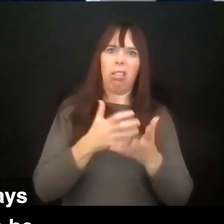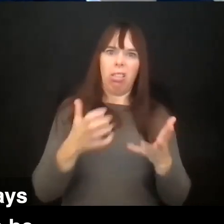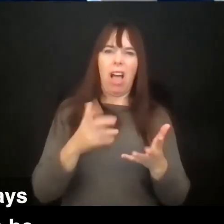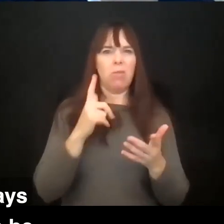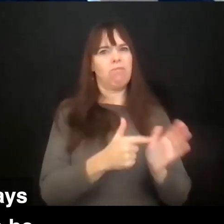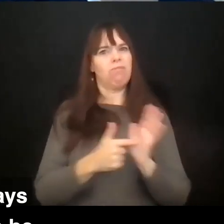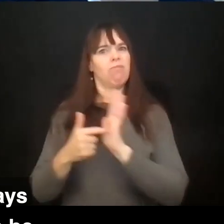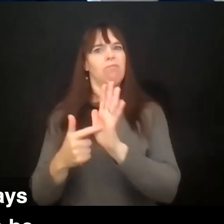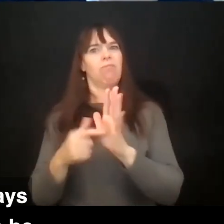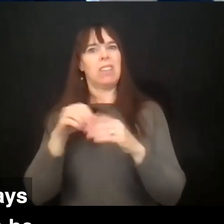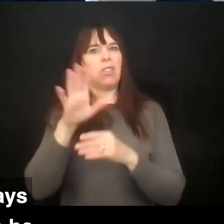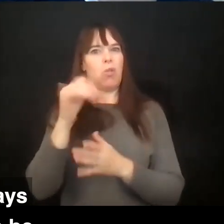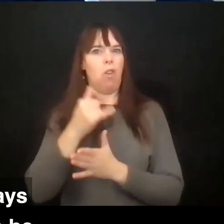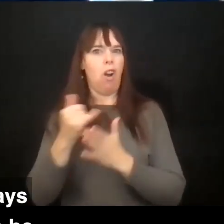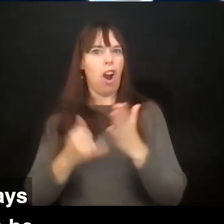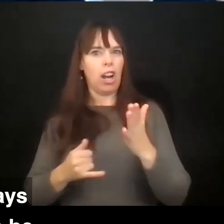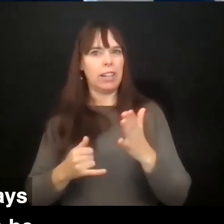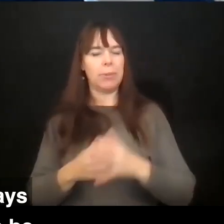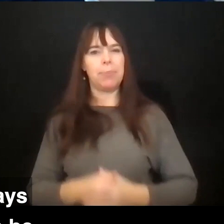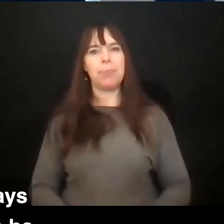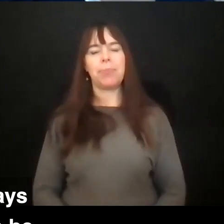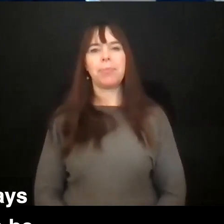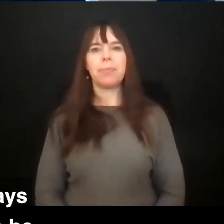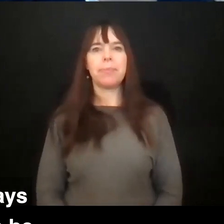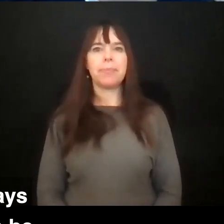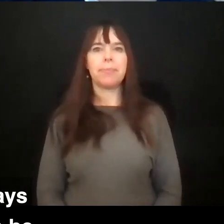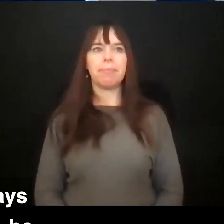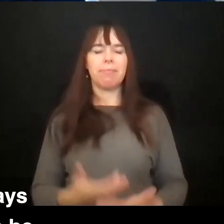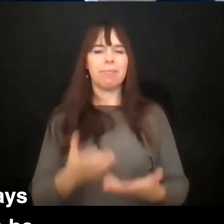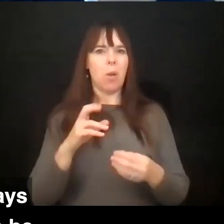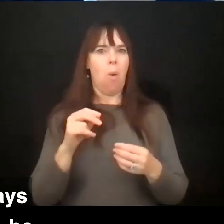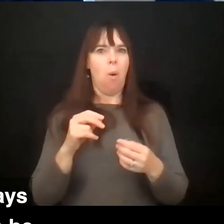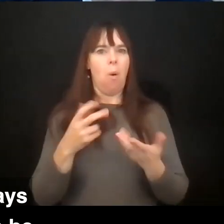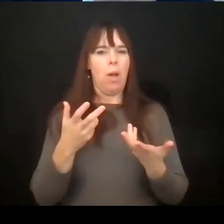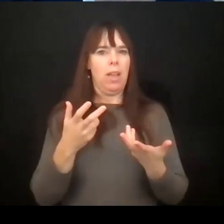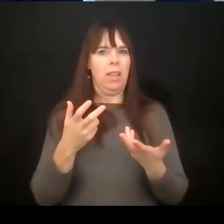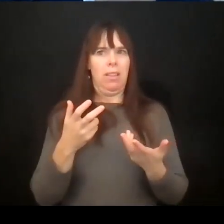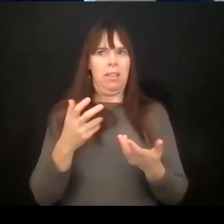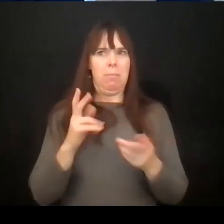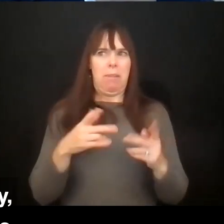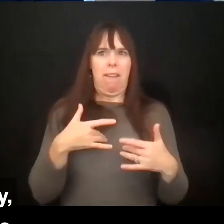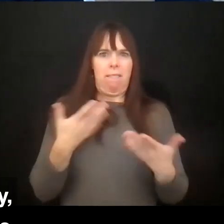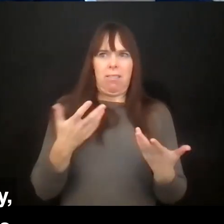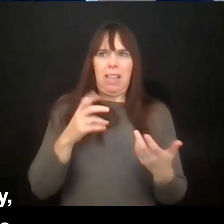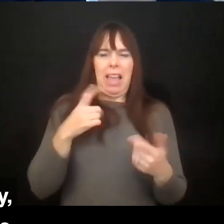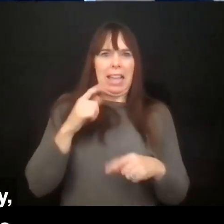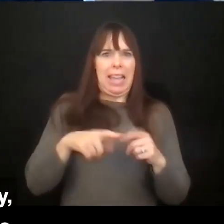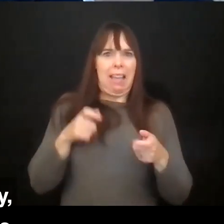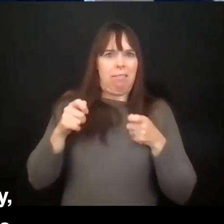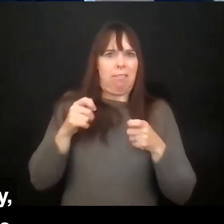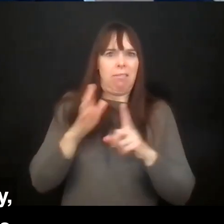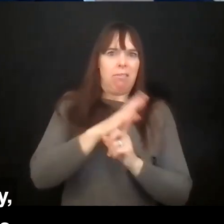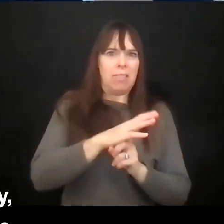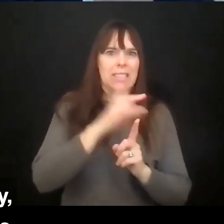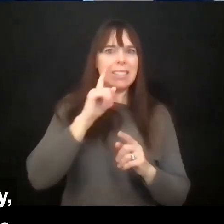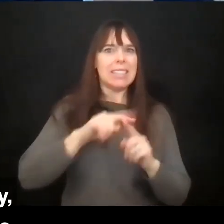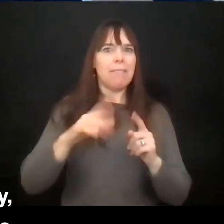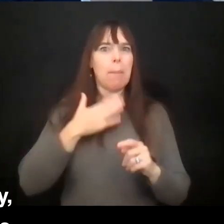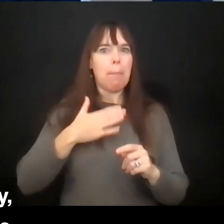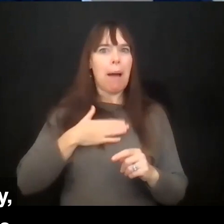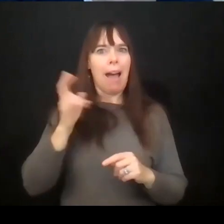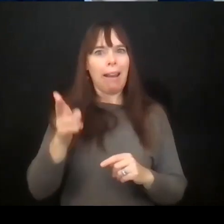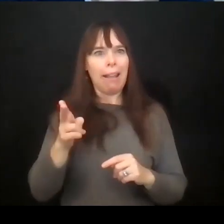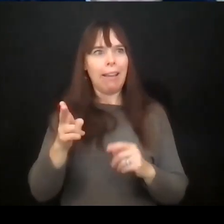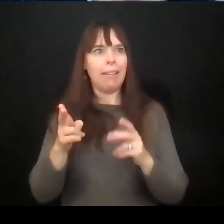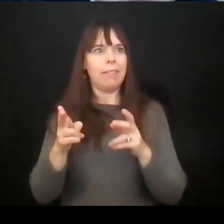being put down in ways that they don't want to be. Here's another body, here's another